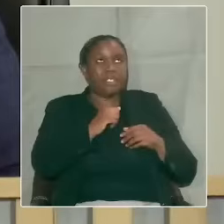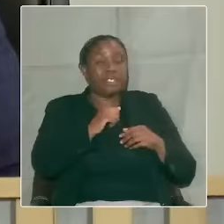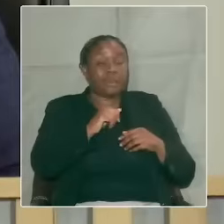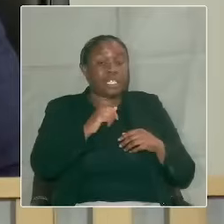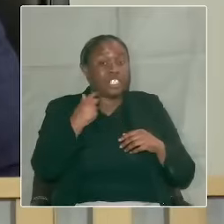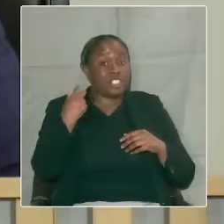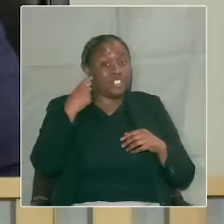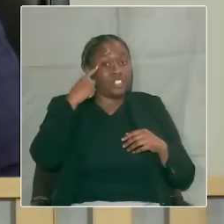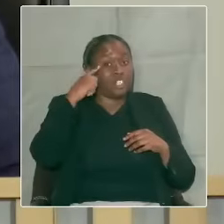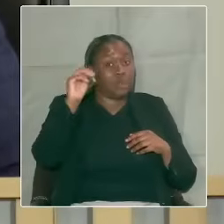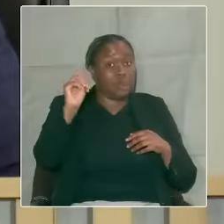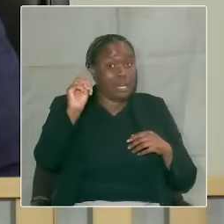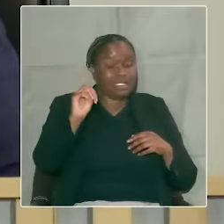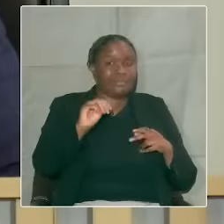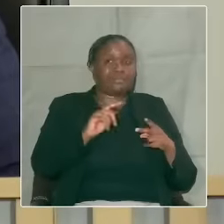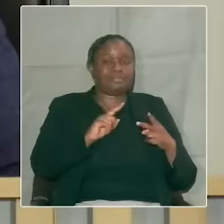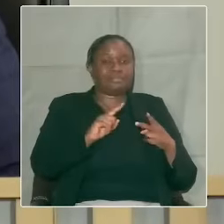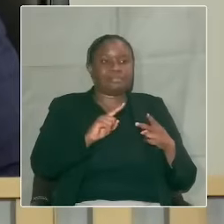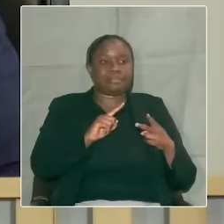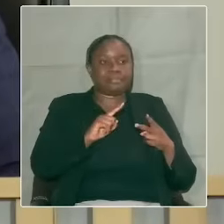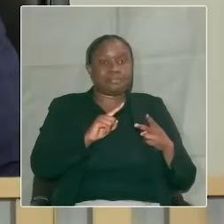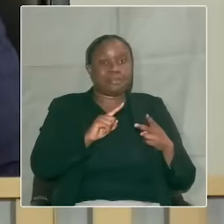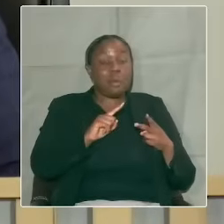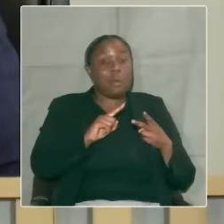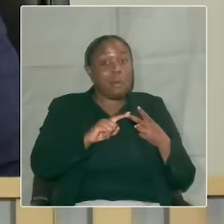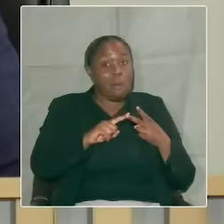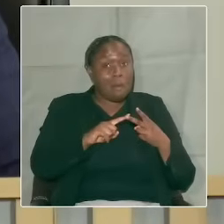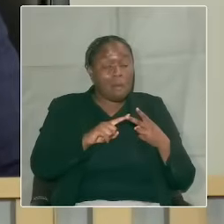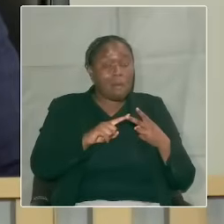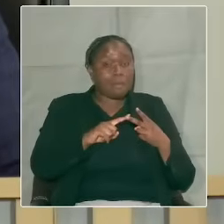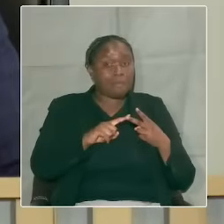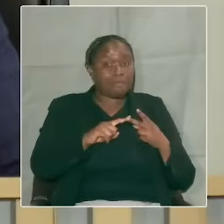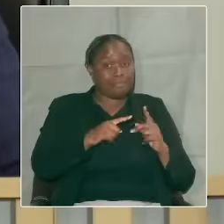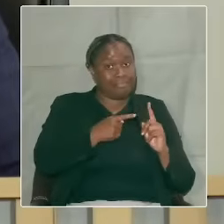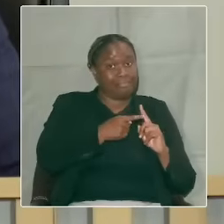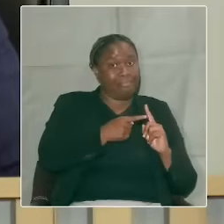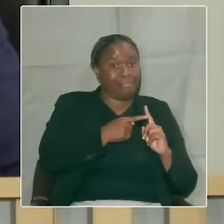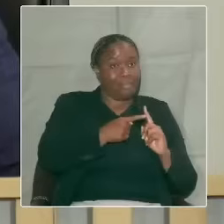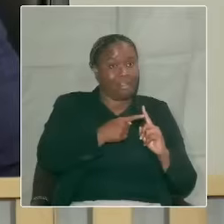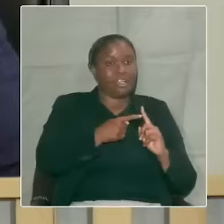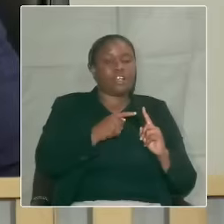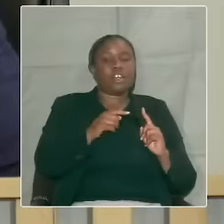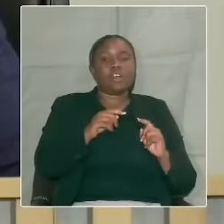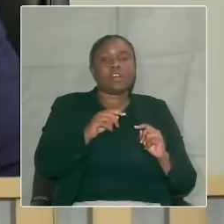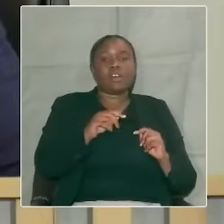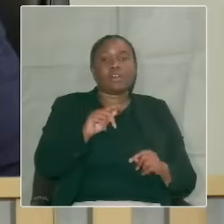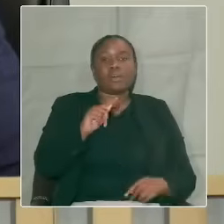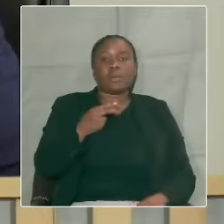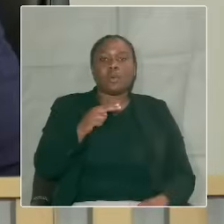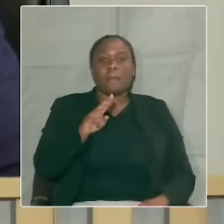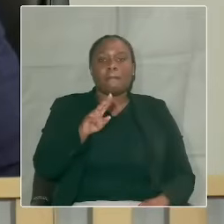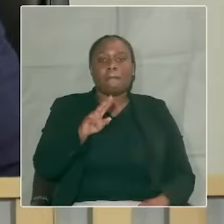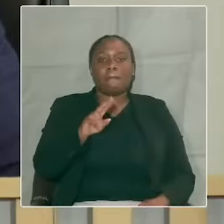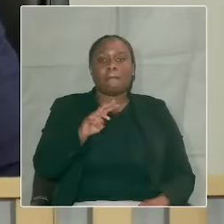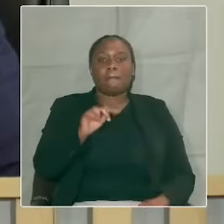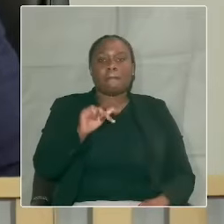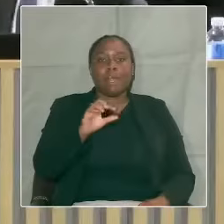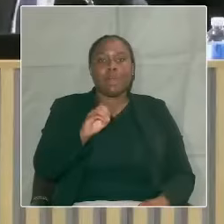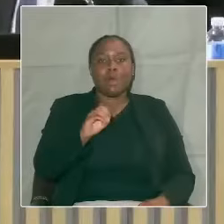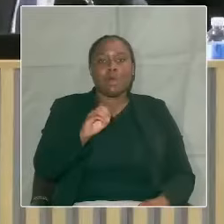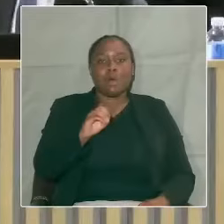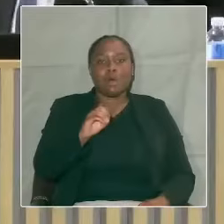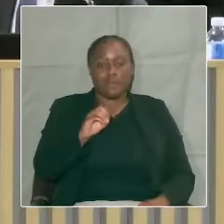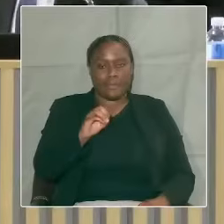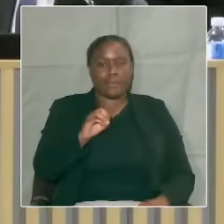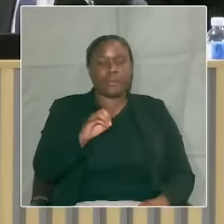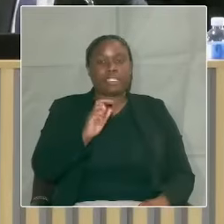General Mkonazi, or have briefing from Dumisani Kumalo,